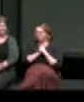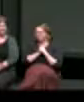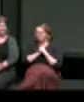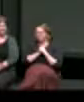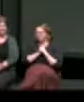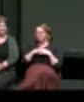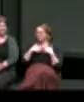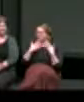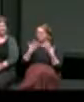Okay.